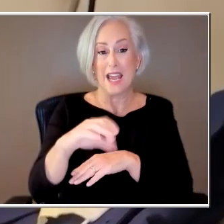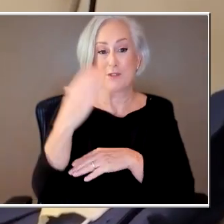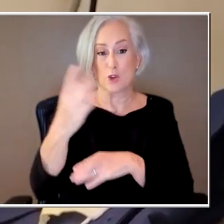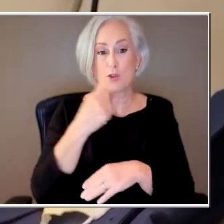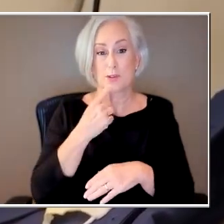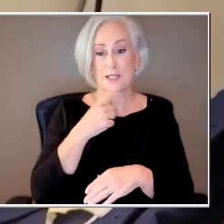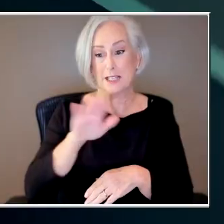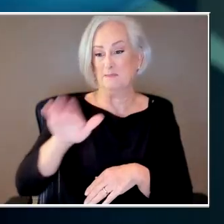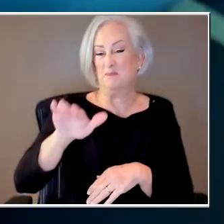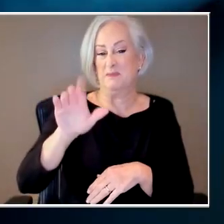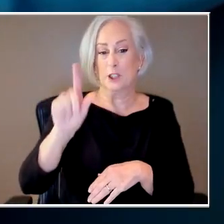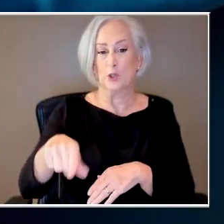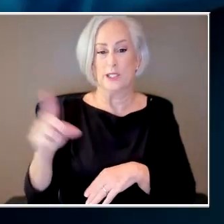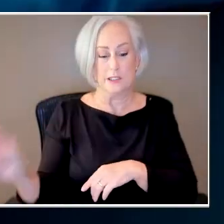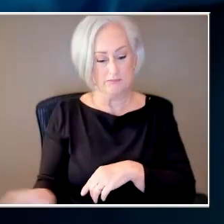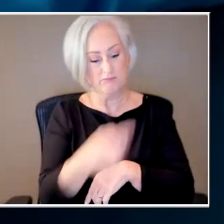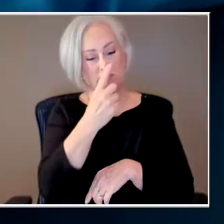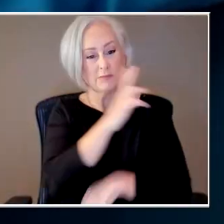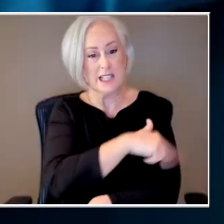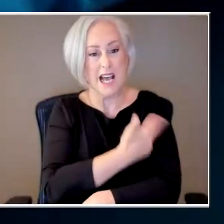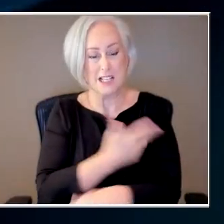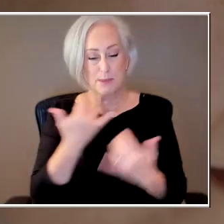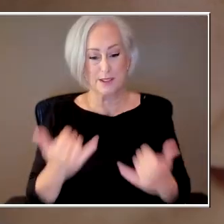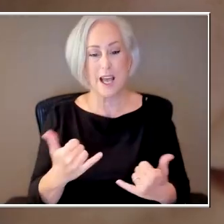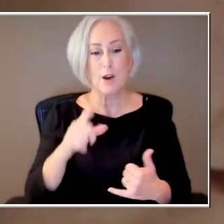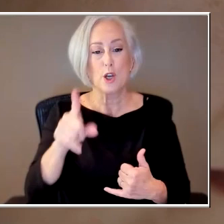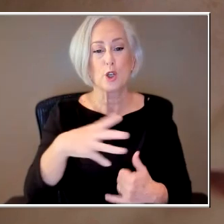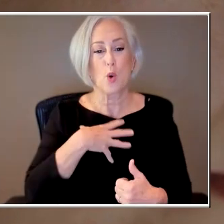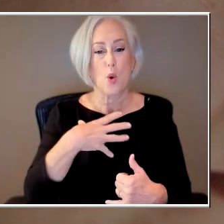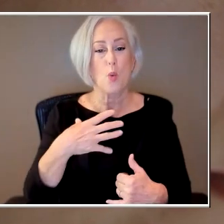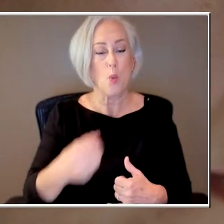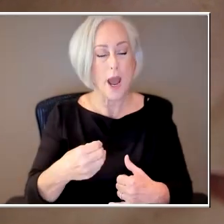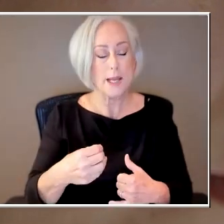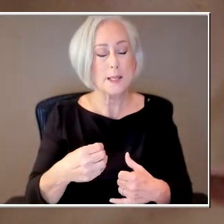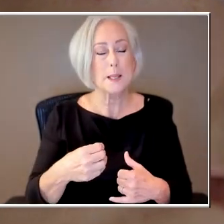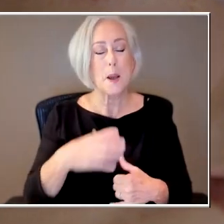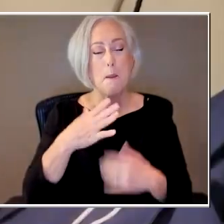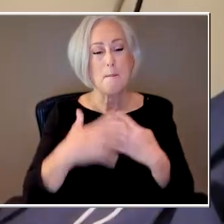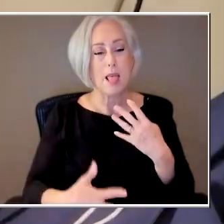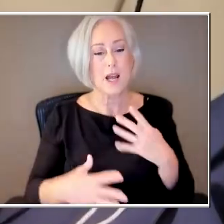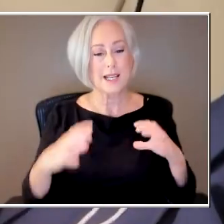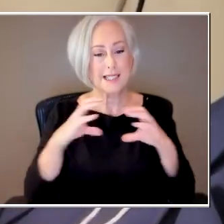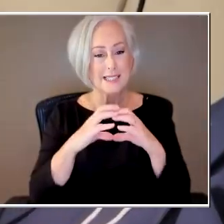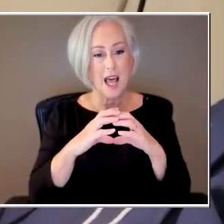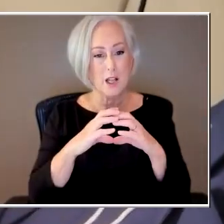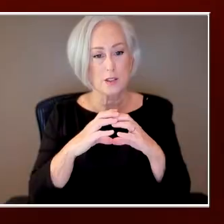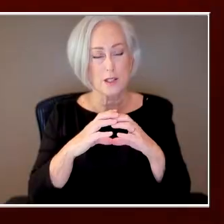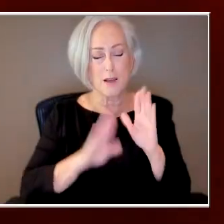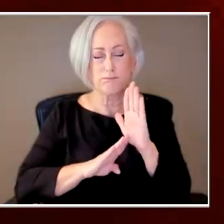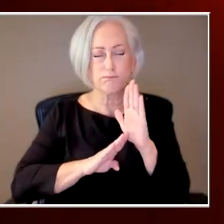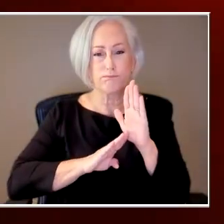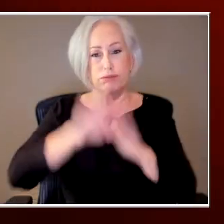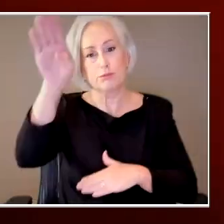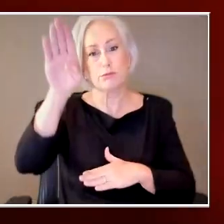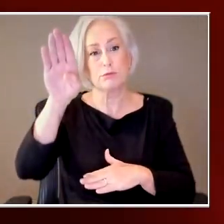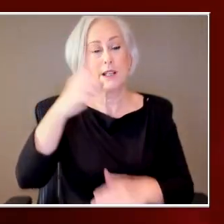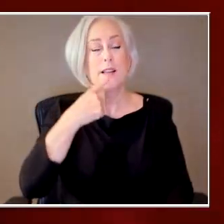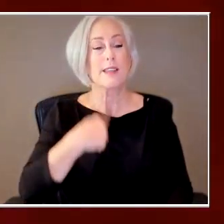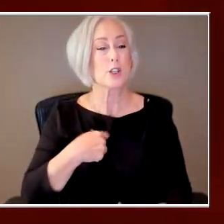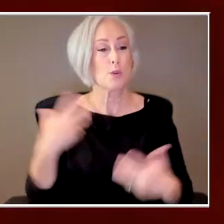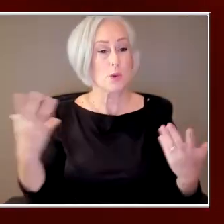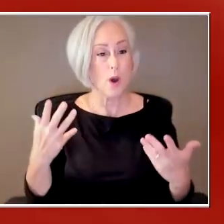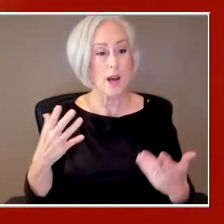into the hospital like right now. Your white blood cells are off the charts. Todd learned the devastating news. They told me I had leukemia. Acute